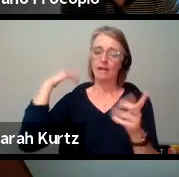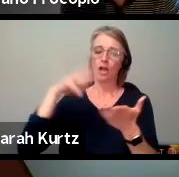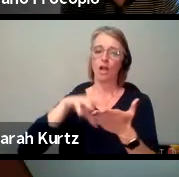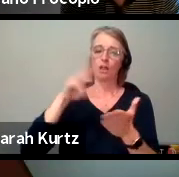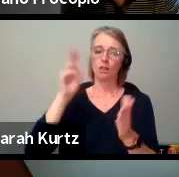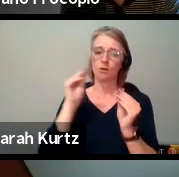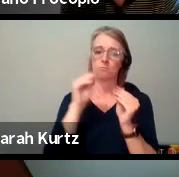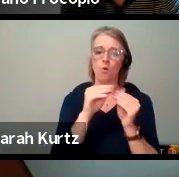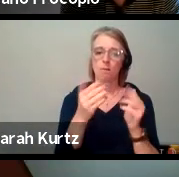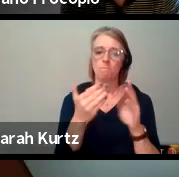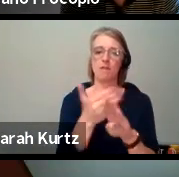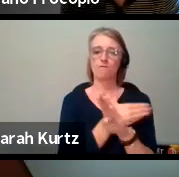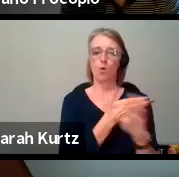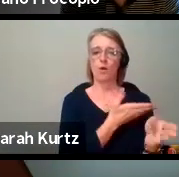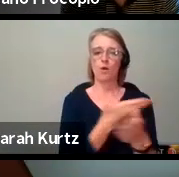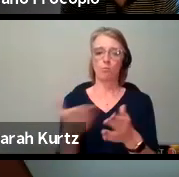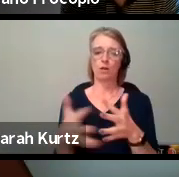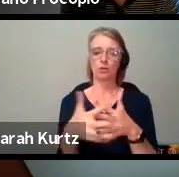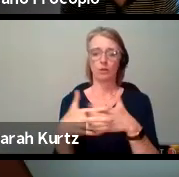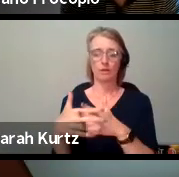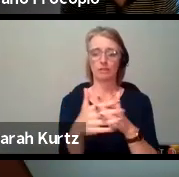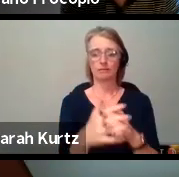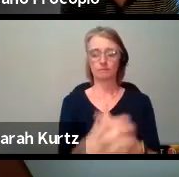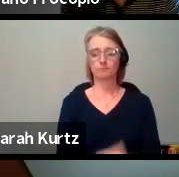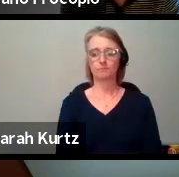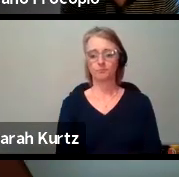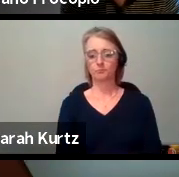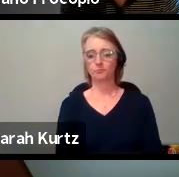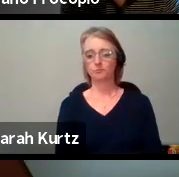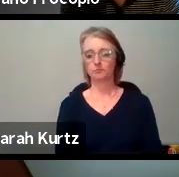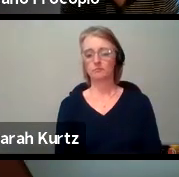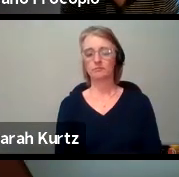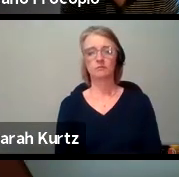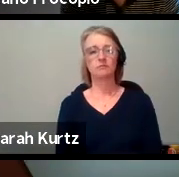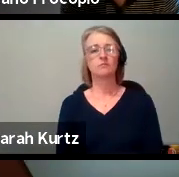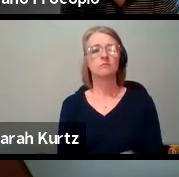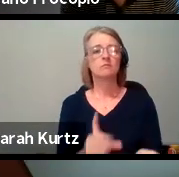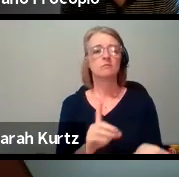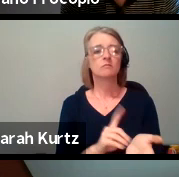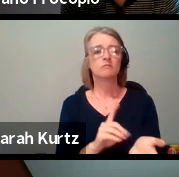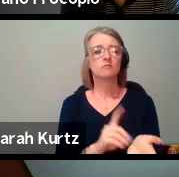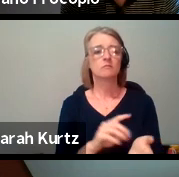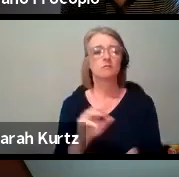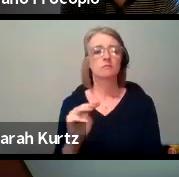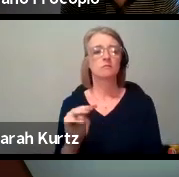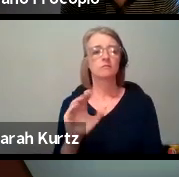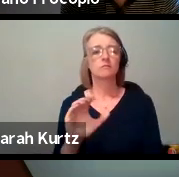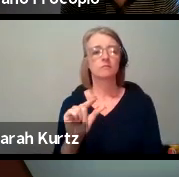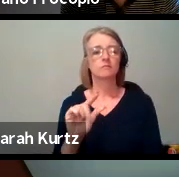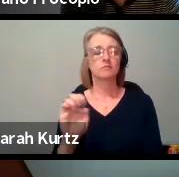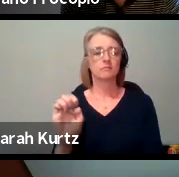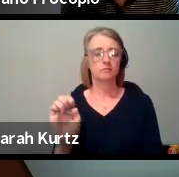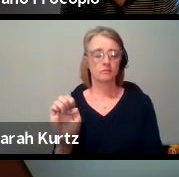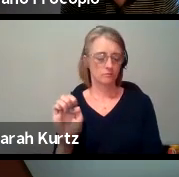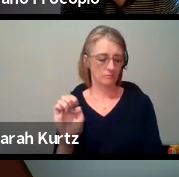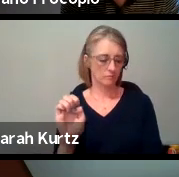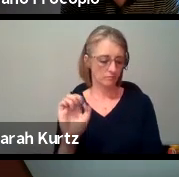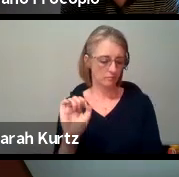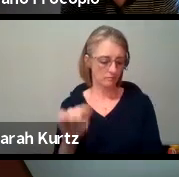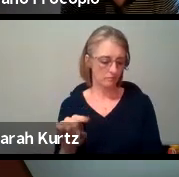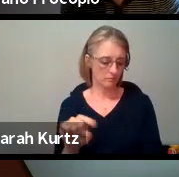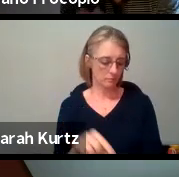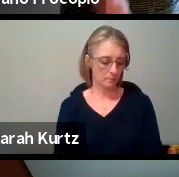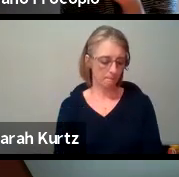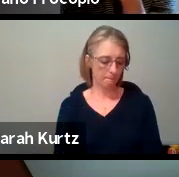before America. Absolutely. Thank you, Tiffany. So, Dr. Maggie? Yes. This is Dr. Carrington again. I would add